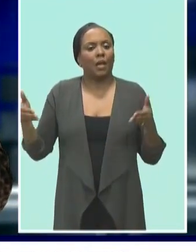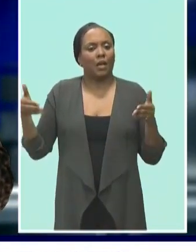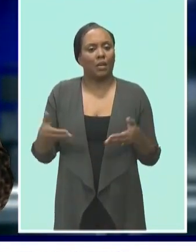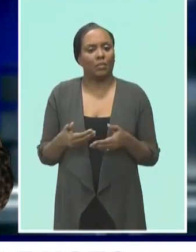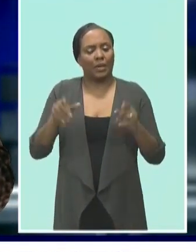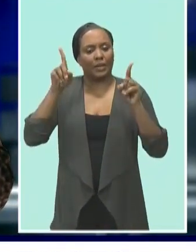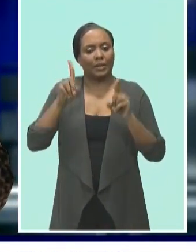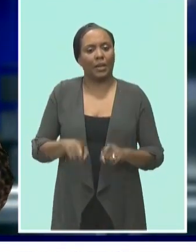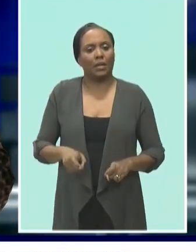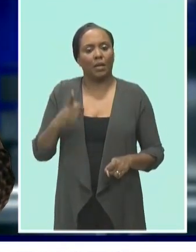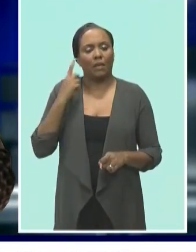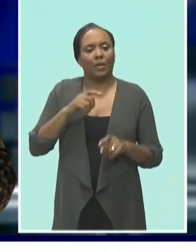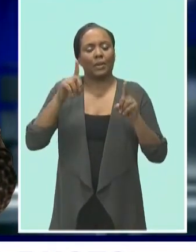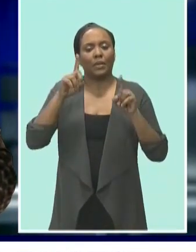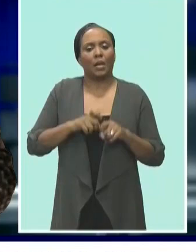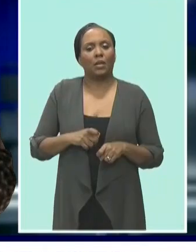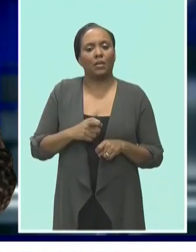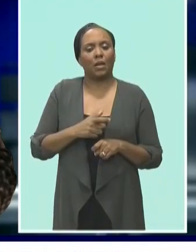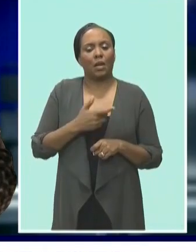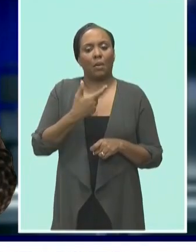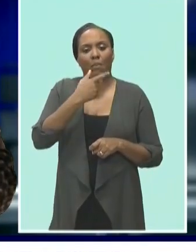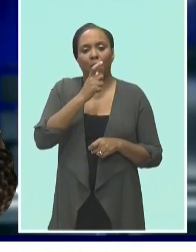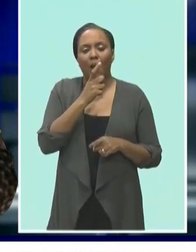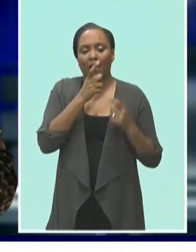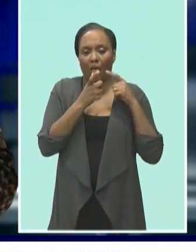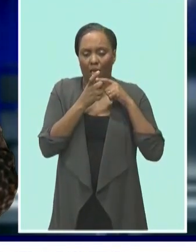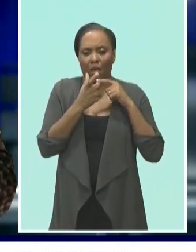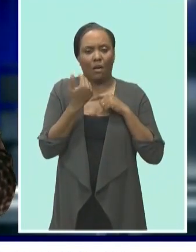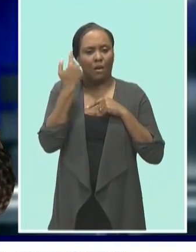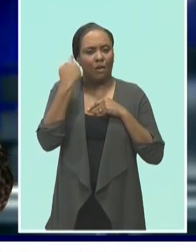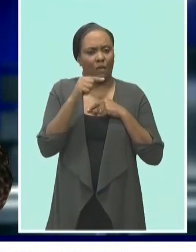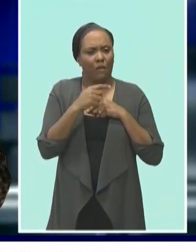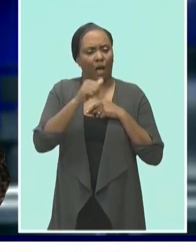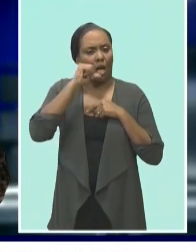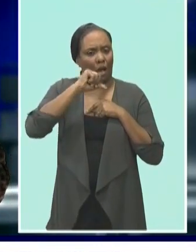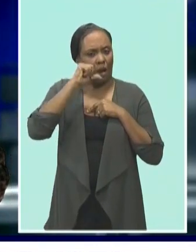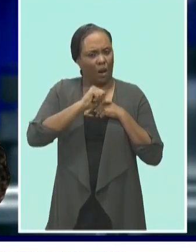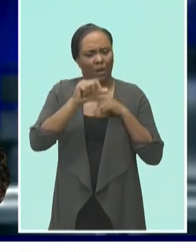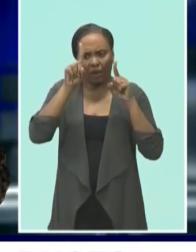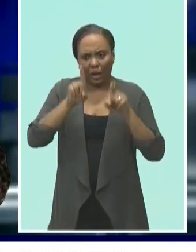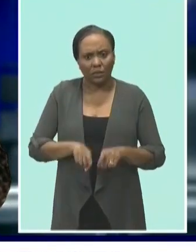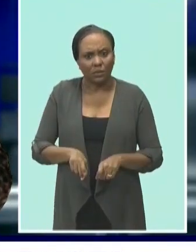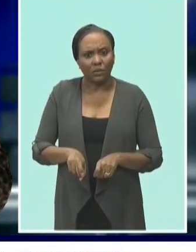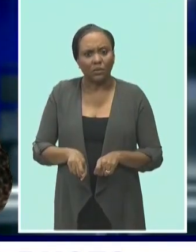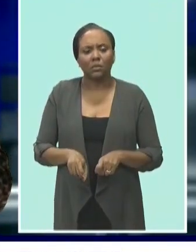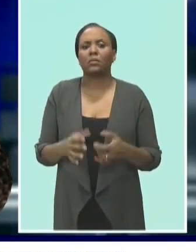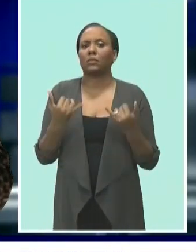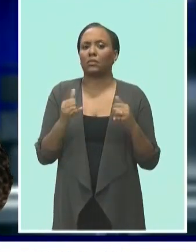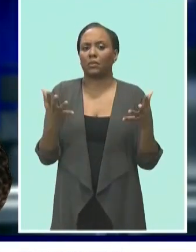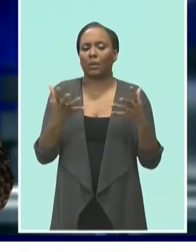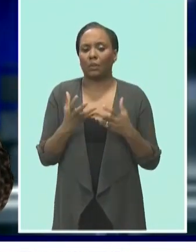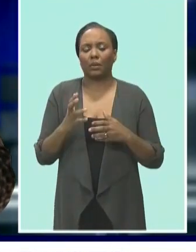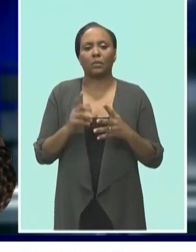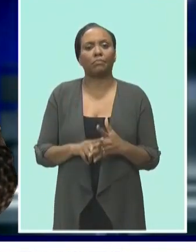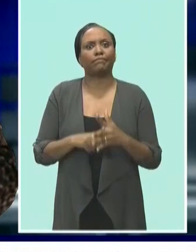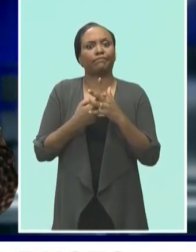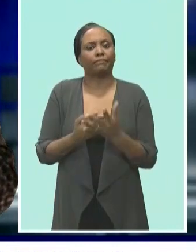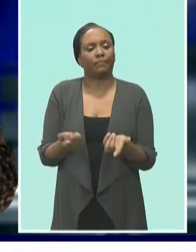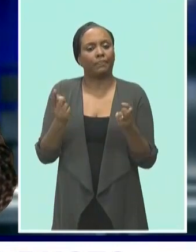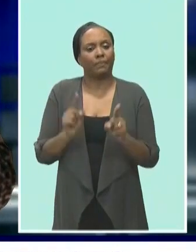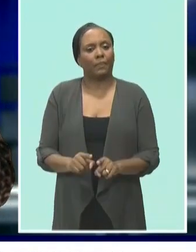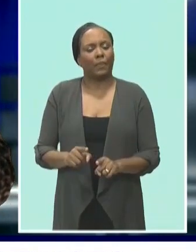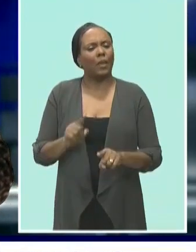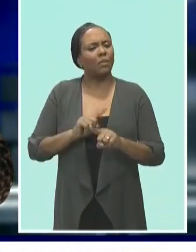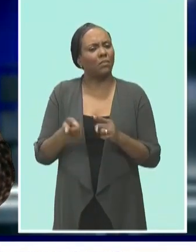breathalyzer testing is another topic that we needed to get some answers on. The minister says it's still very much on the table, but there are a few